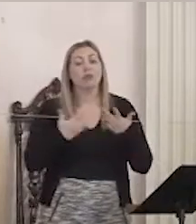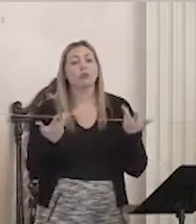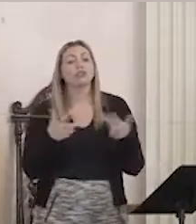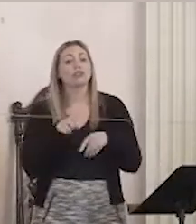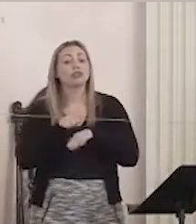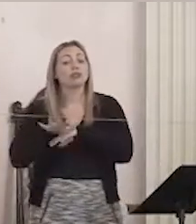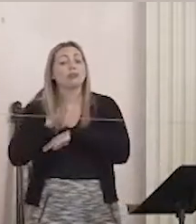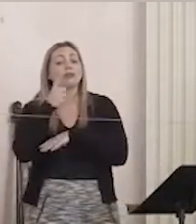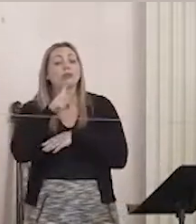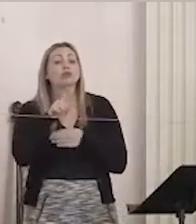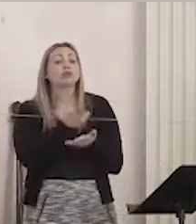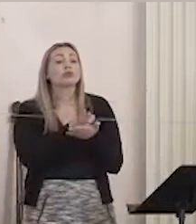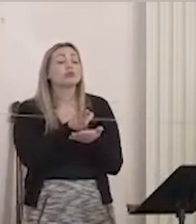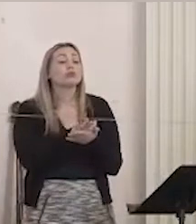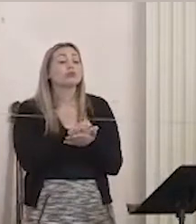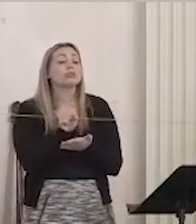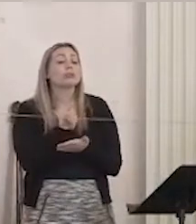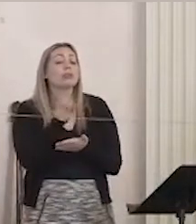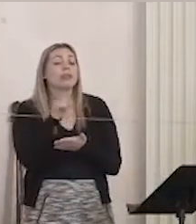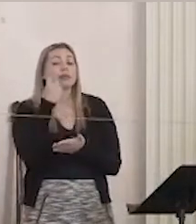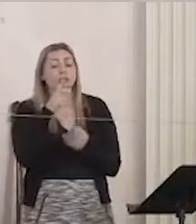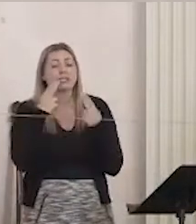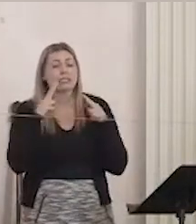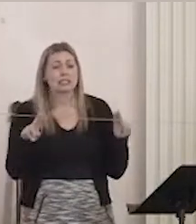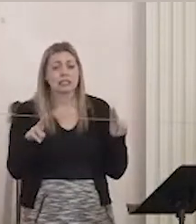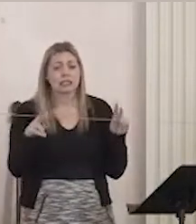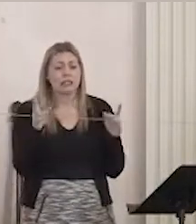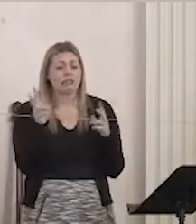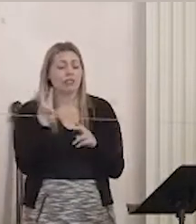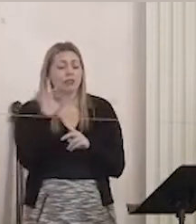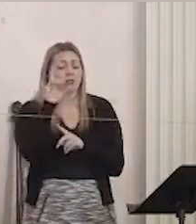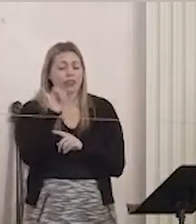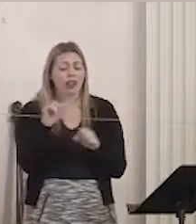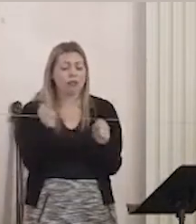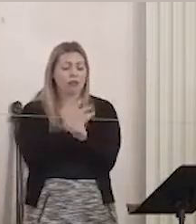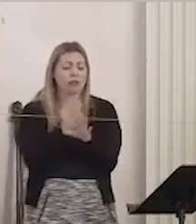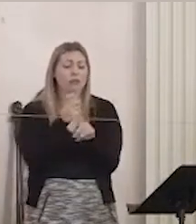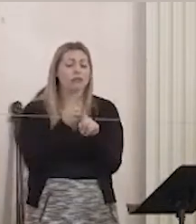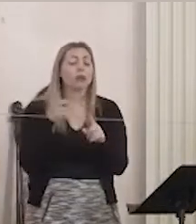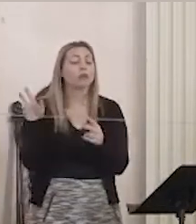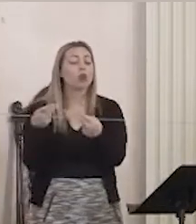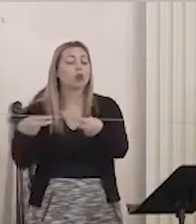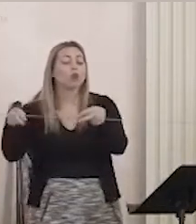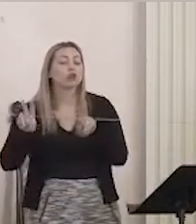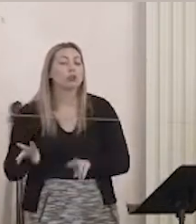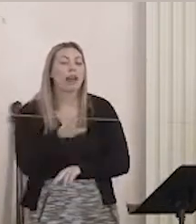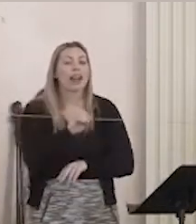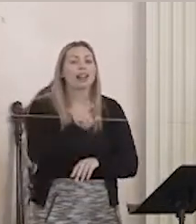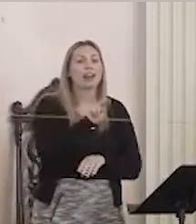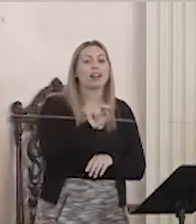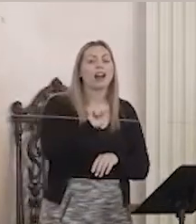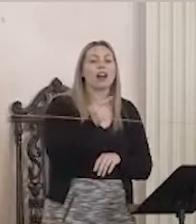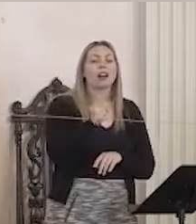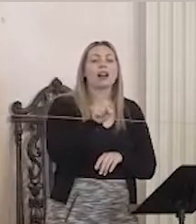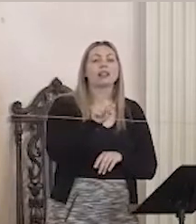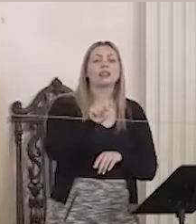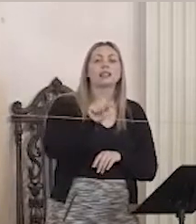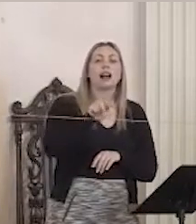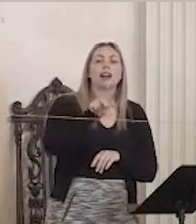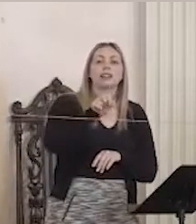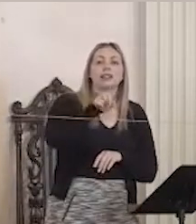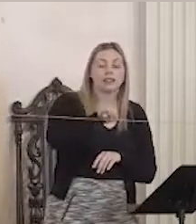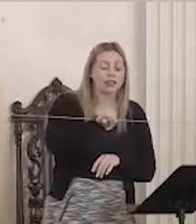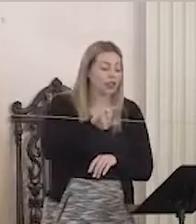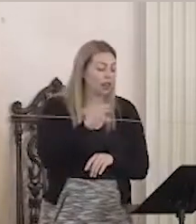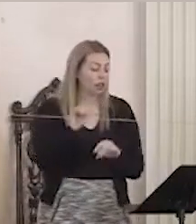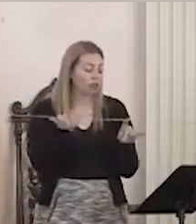school supplies for the innocent victims of the nuclear bombings of Hiroshima and Nagasaki. Thus, the